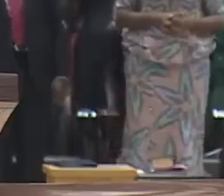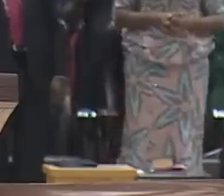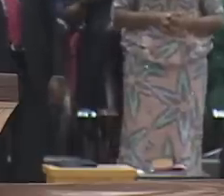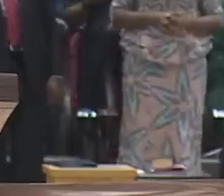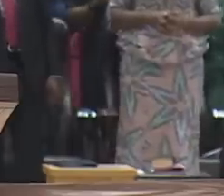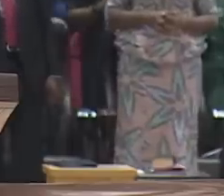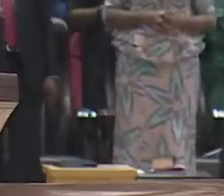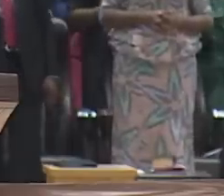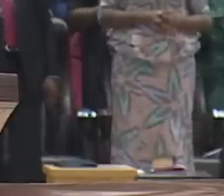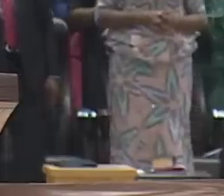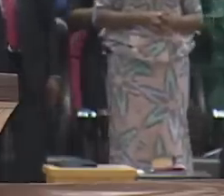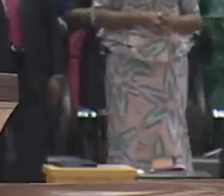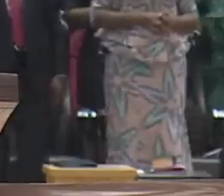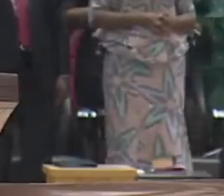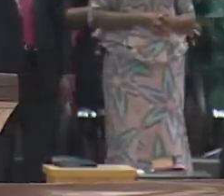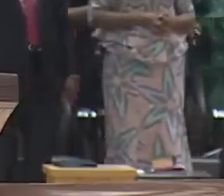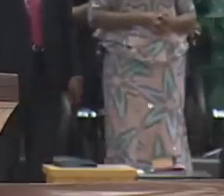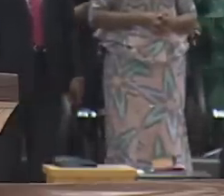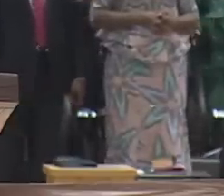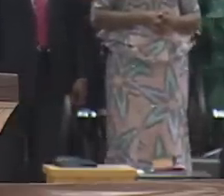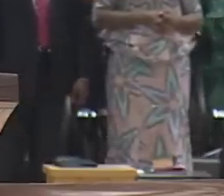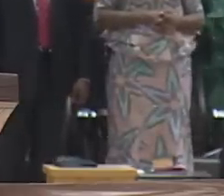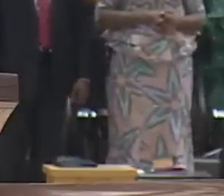Thank you, my Savior.